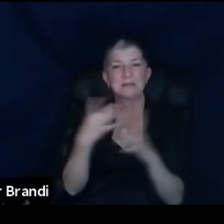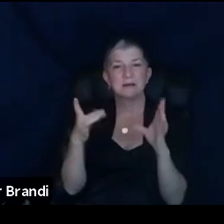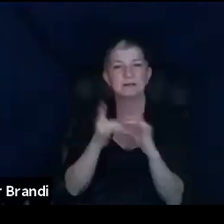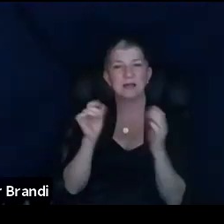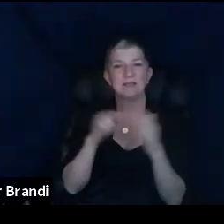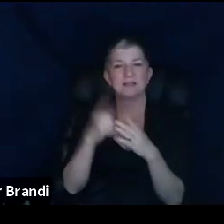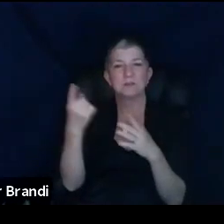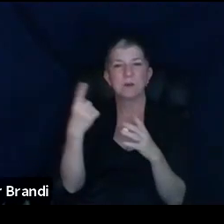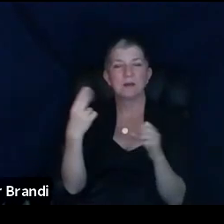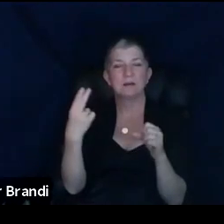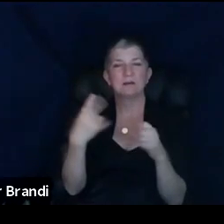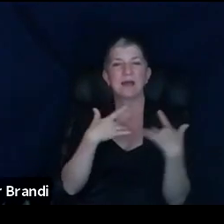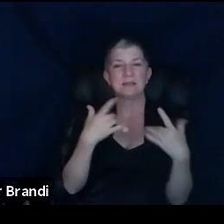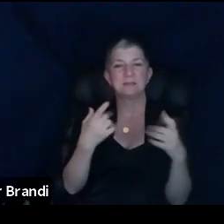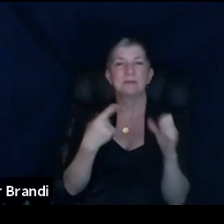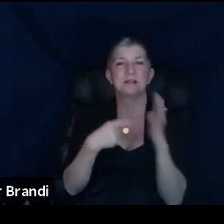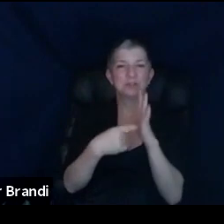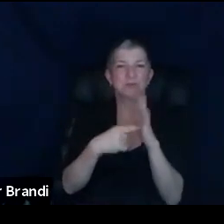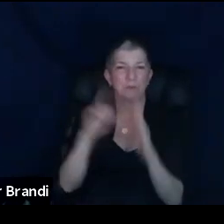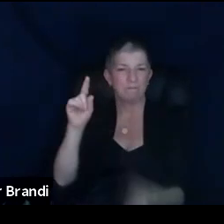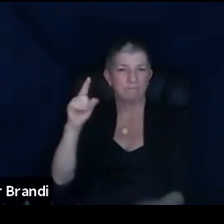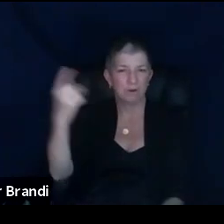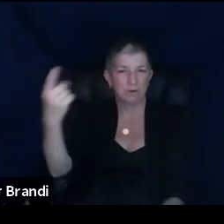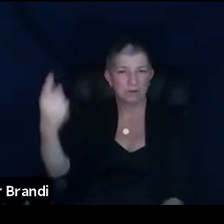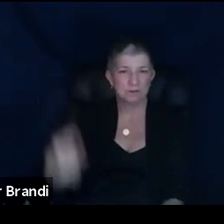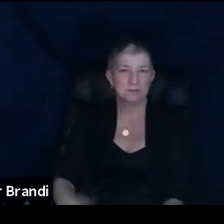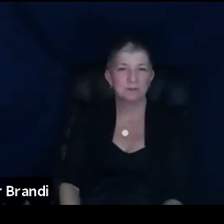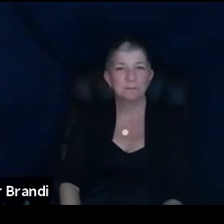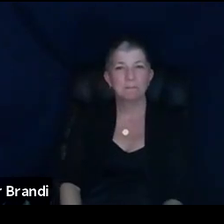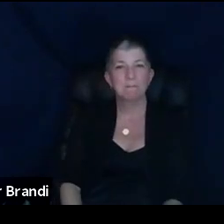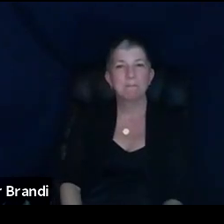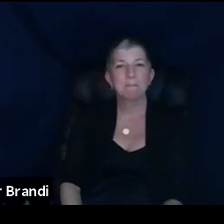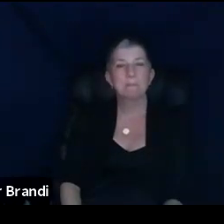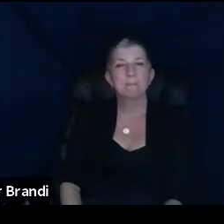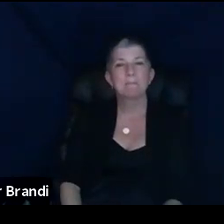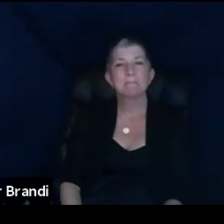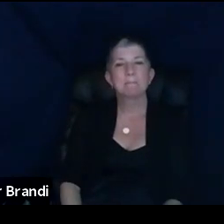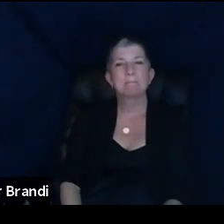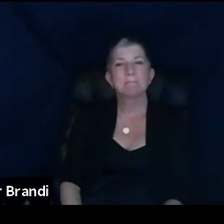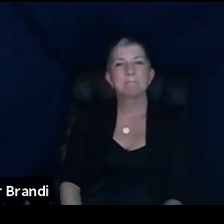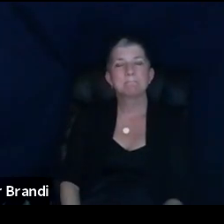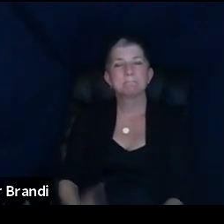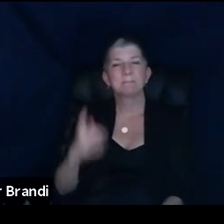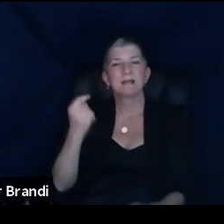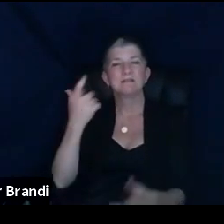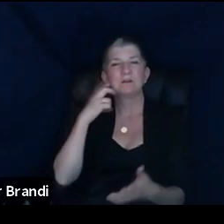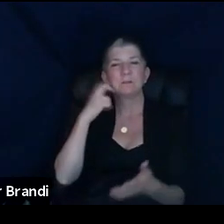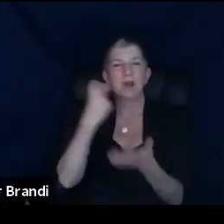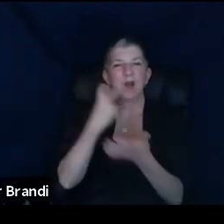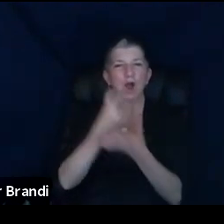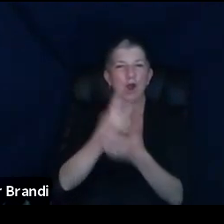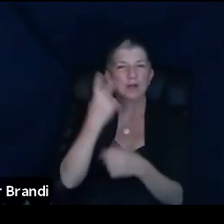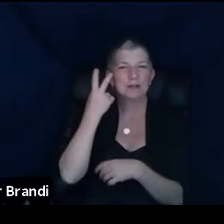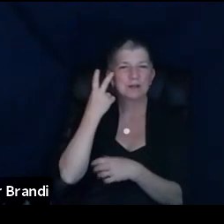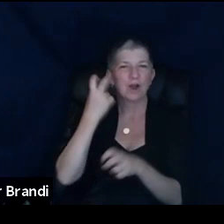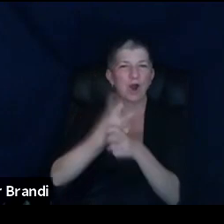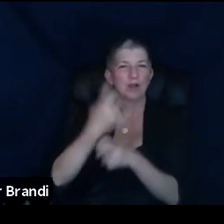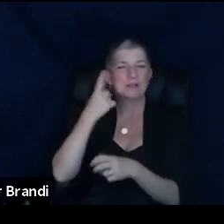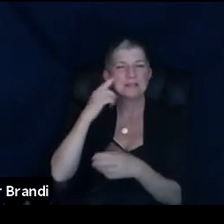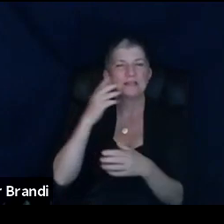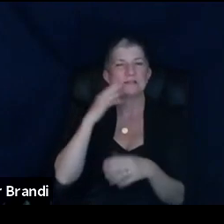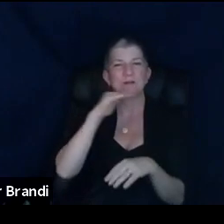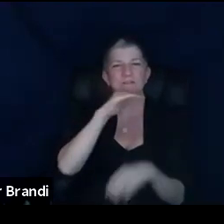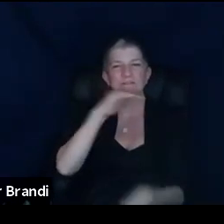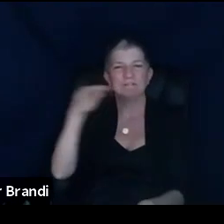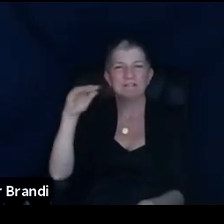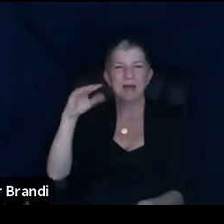usually show first. Just like this, it's kind of hard to see. This like flat but round